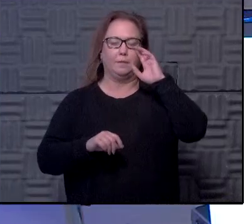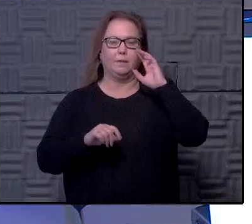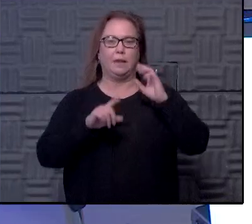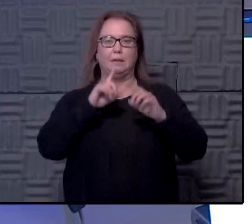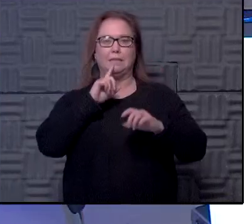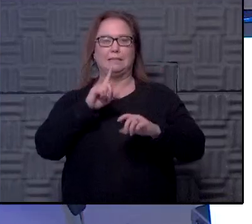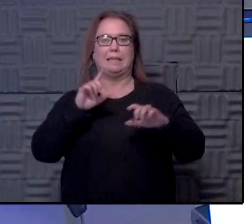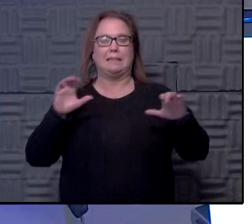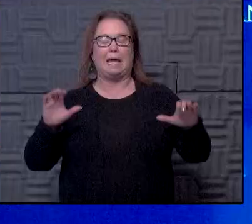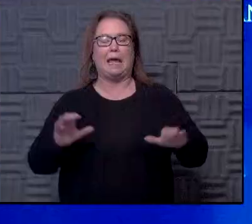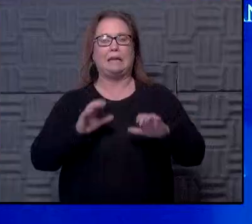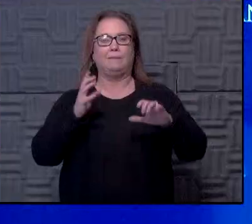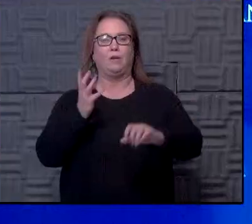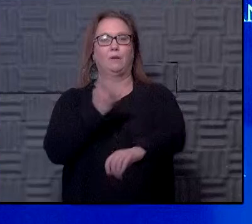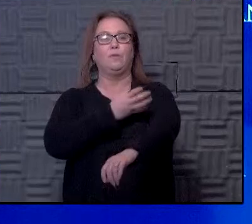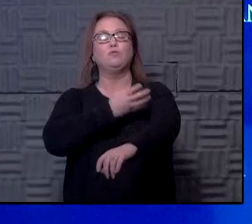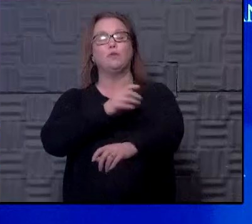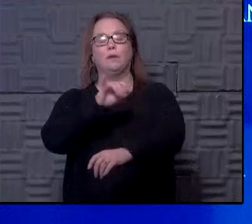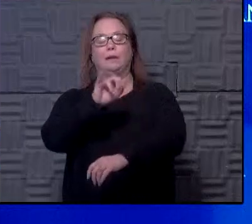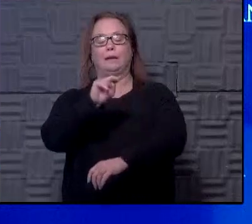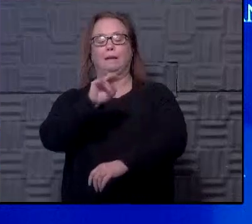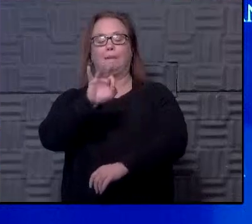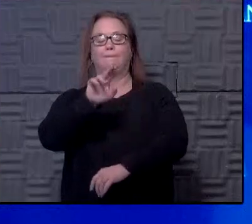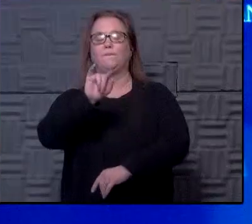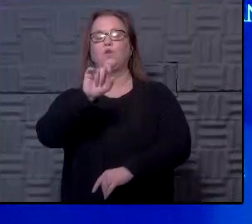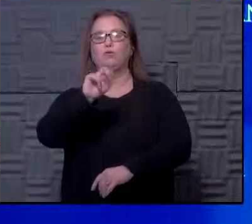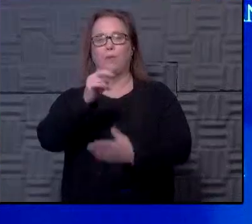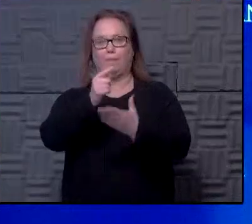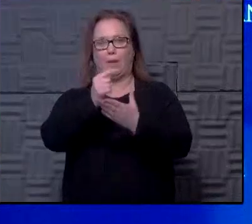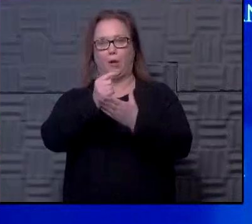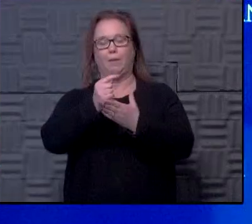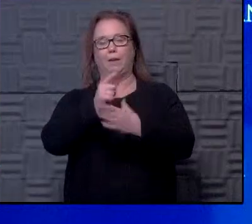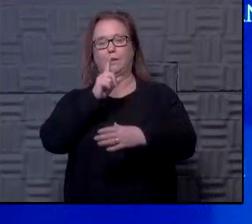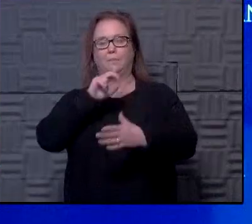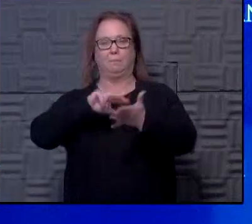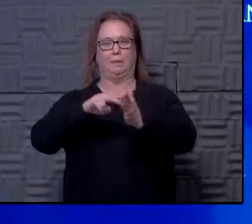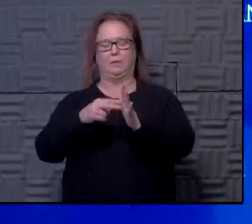active infusion, because active infusion therapy, we have to come into